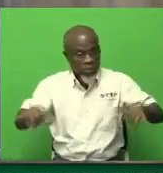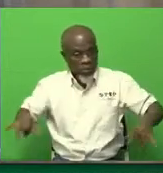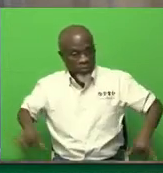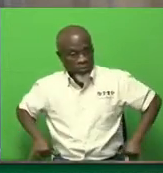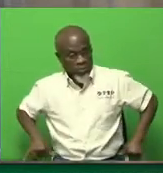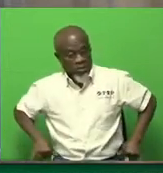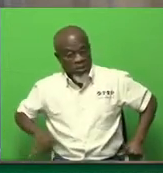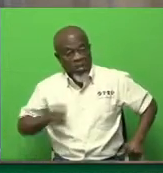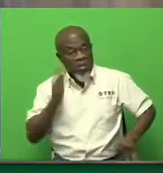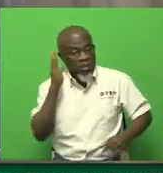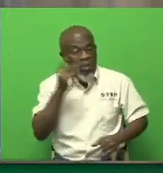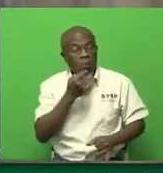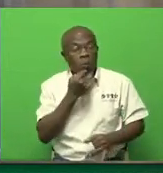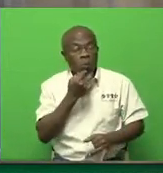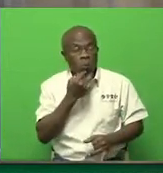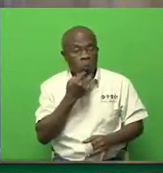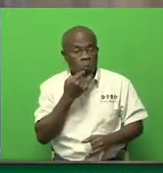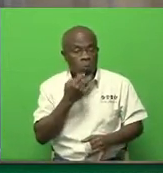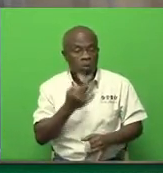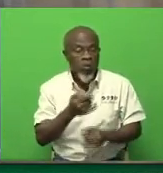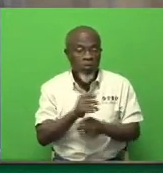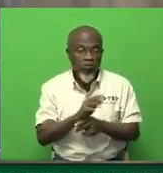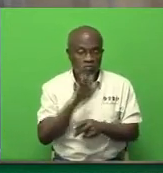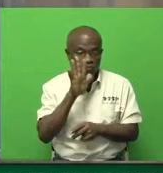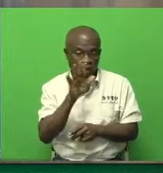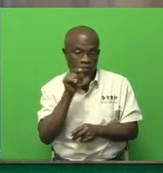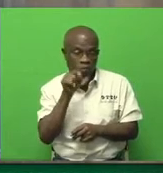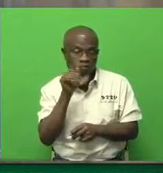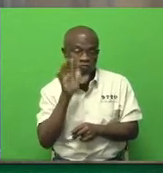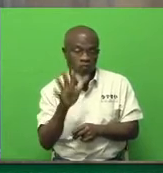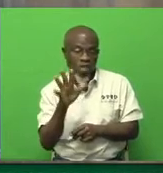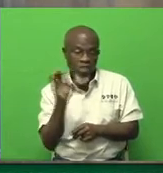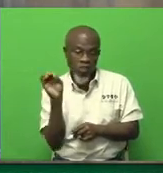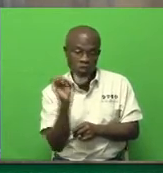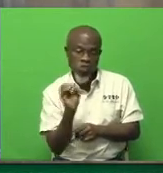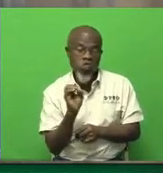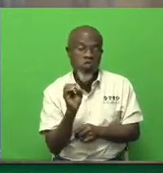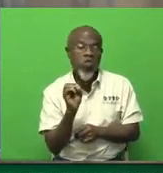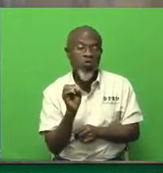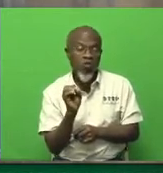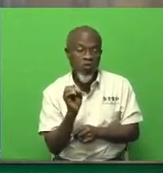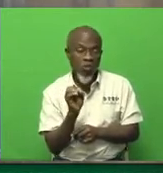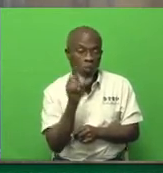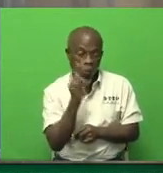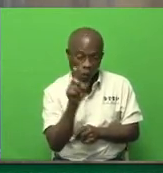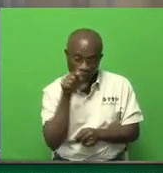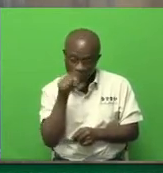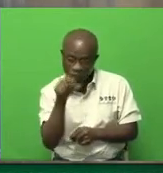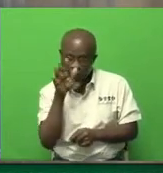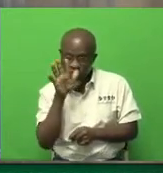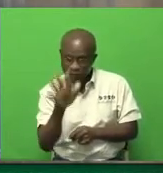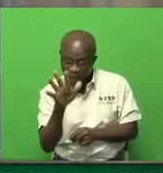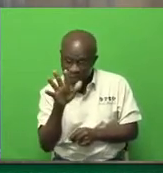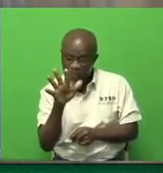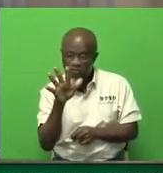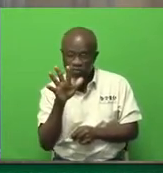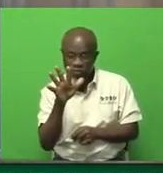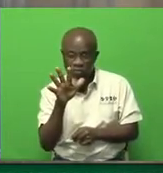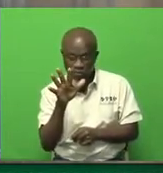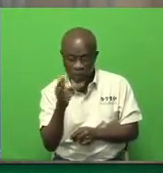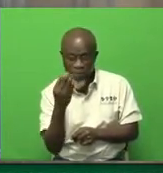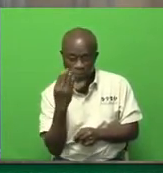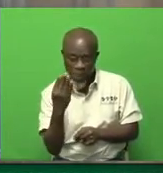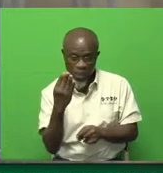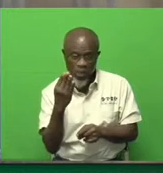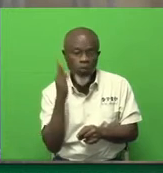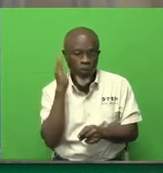deficit of why 1.501 billion a deficit of 1.501 million you know on Monday